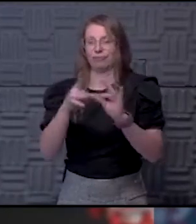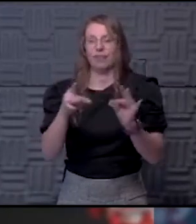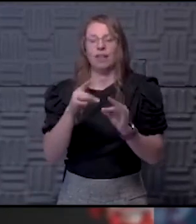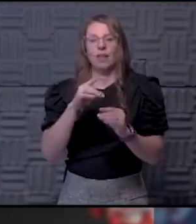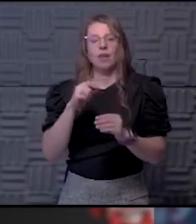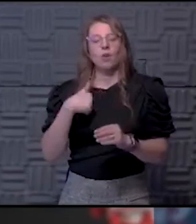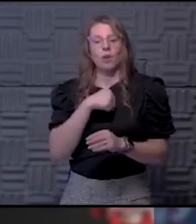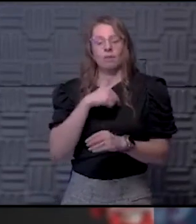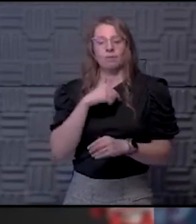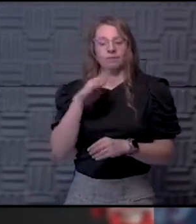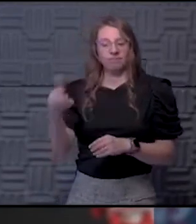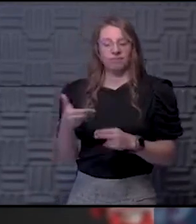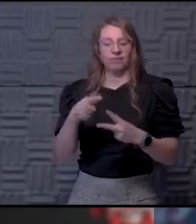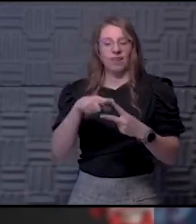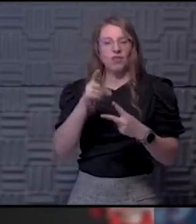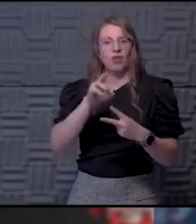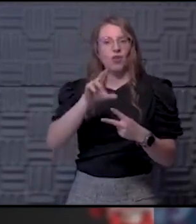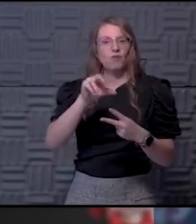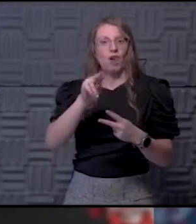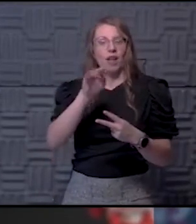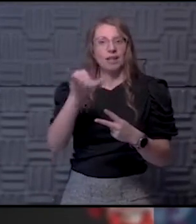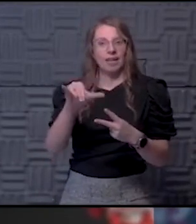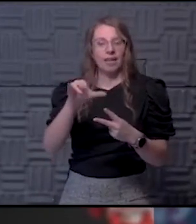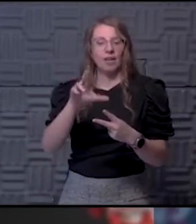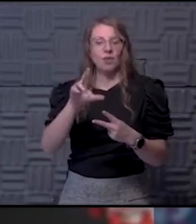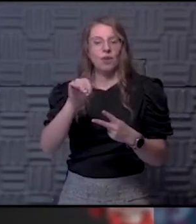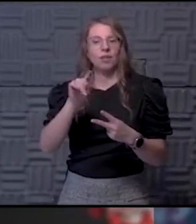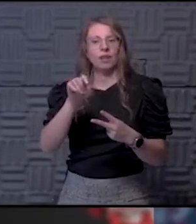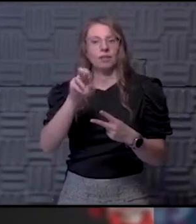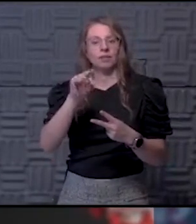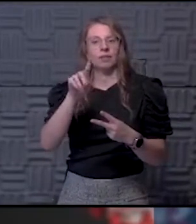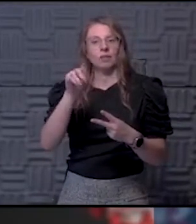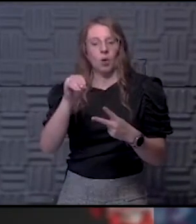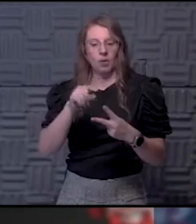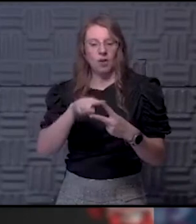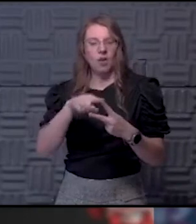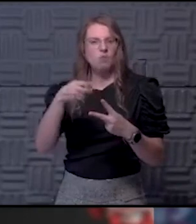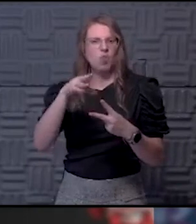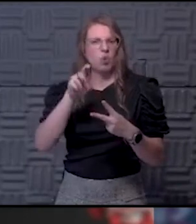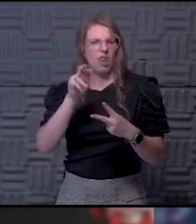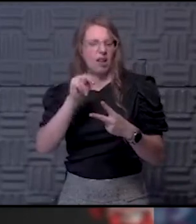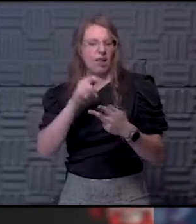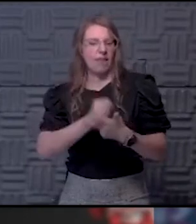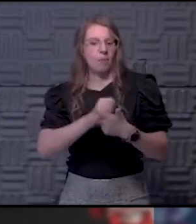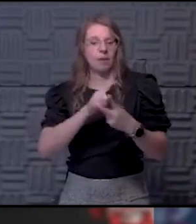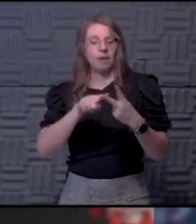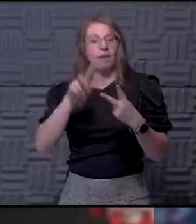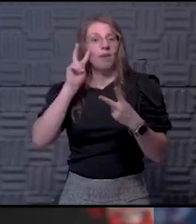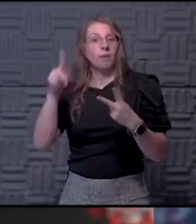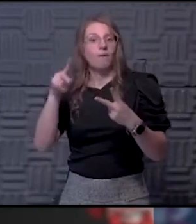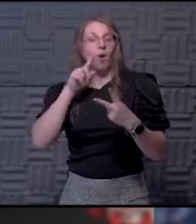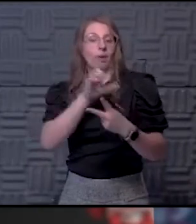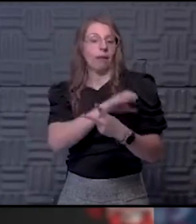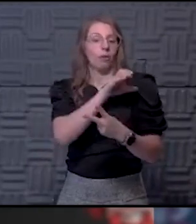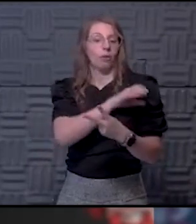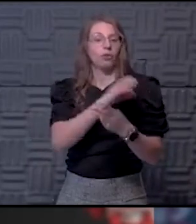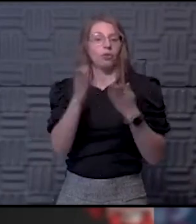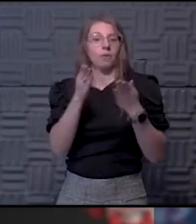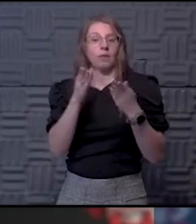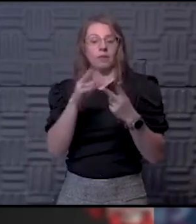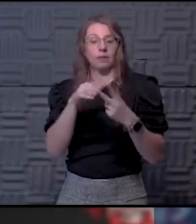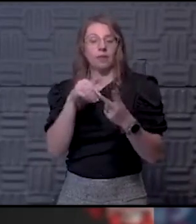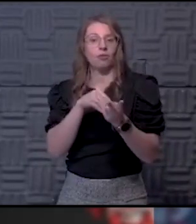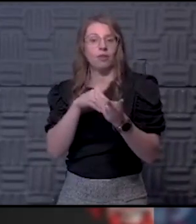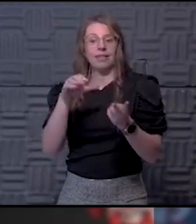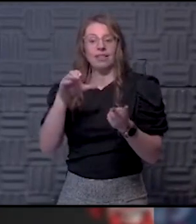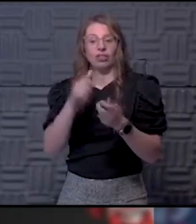Ronnie Rotundo, our medical director of proton therapy, and our Vice President of Clinical Services and Physician-in-Chief